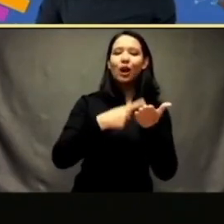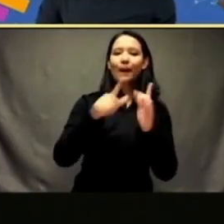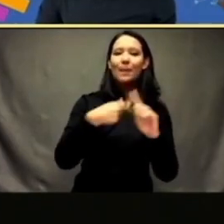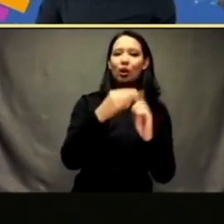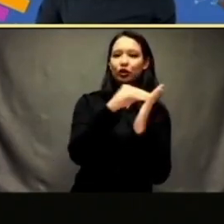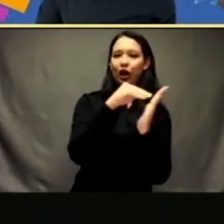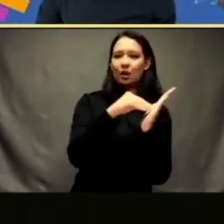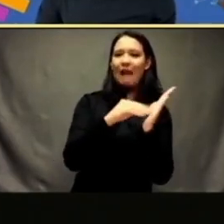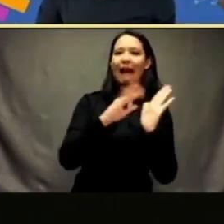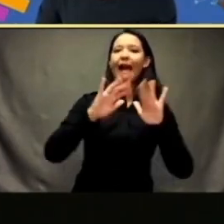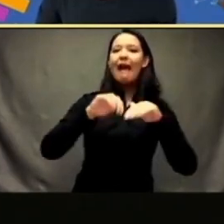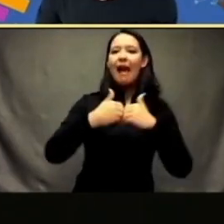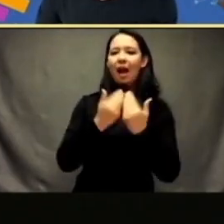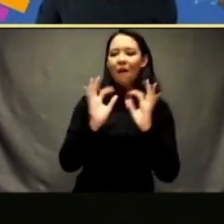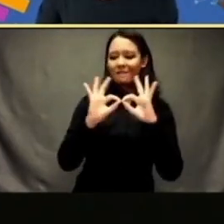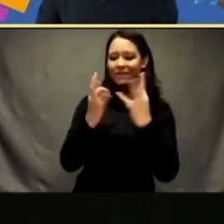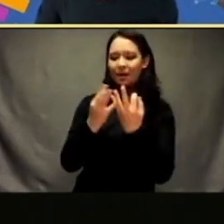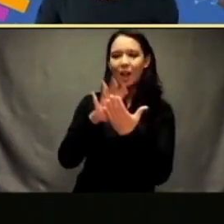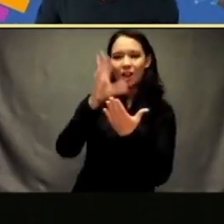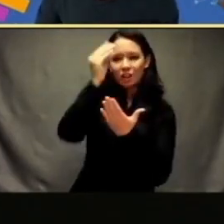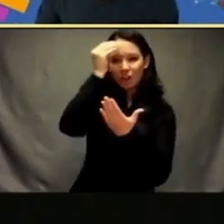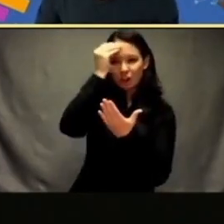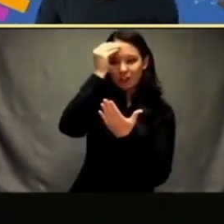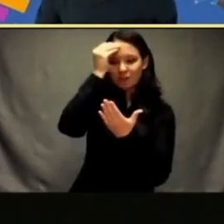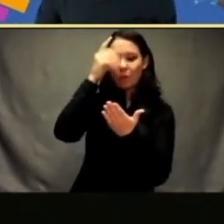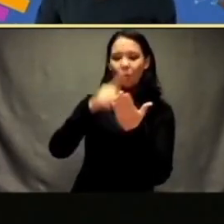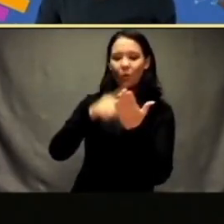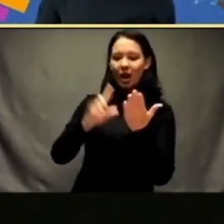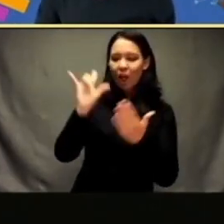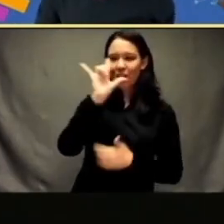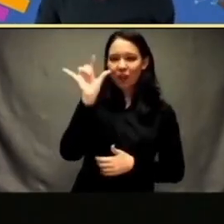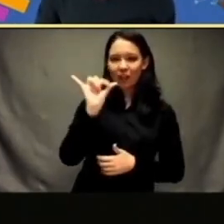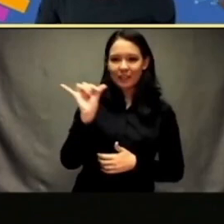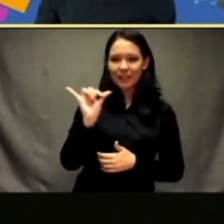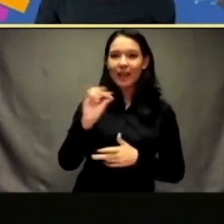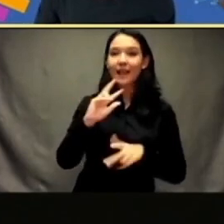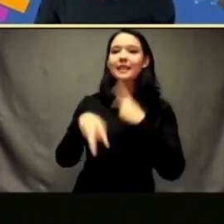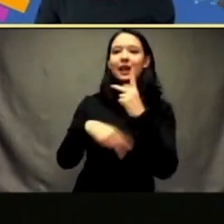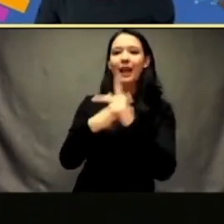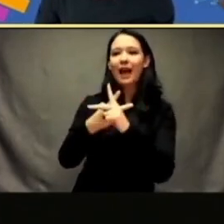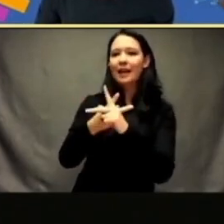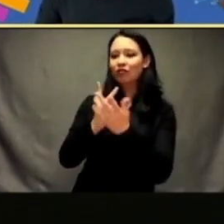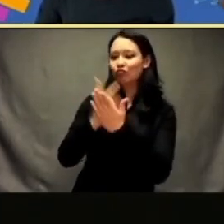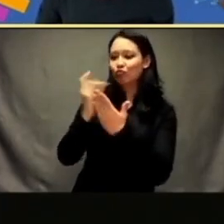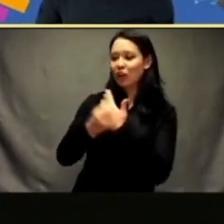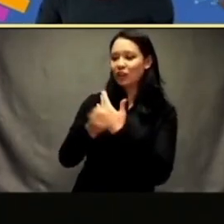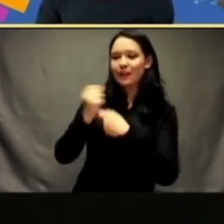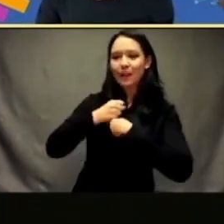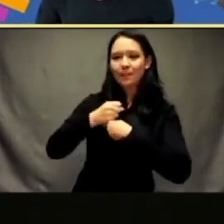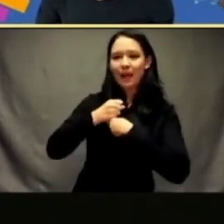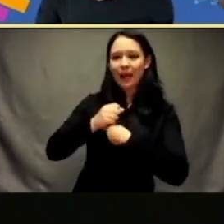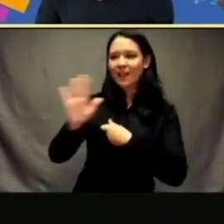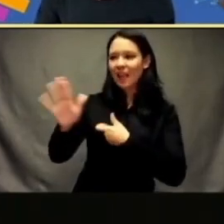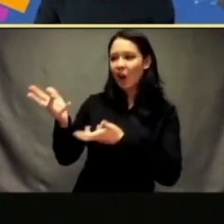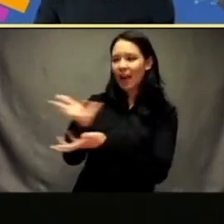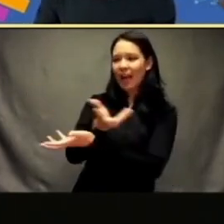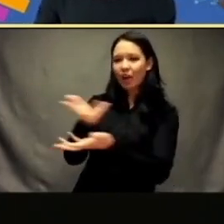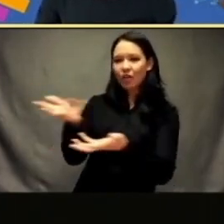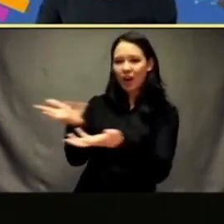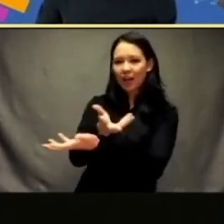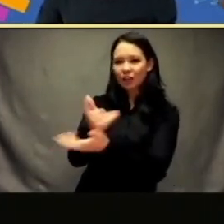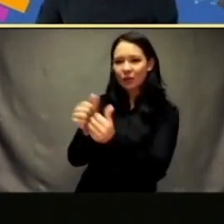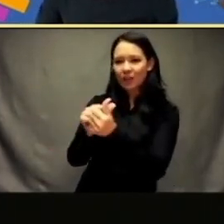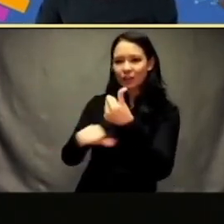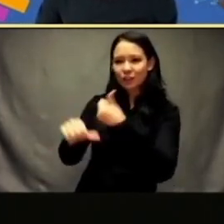learning and how that might look like. So the kind of projects they make, the interactions that they have,